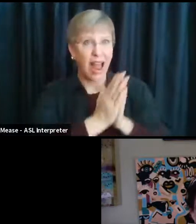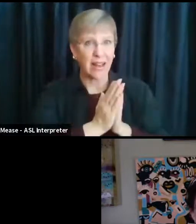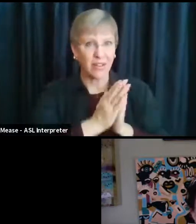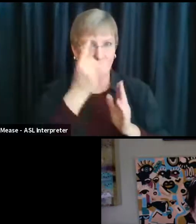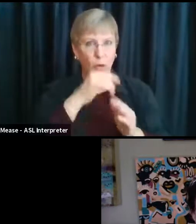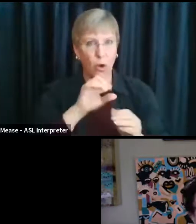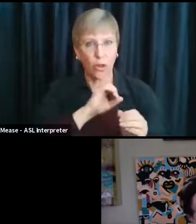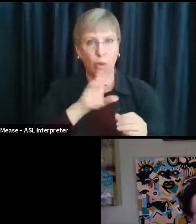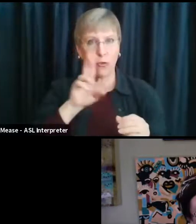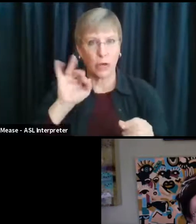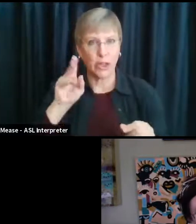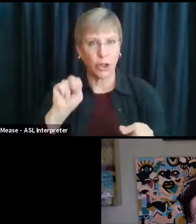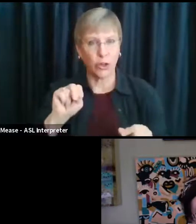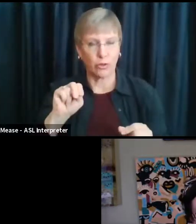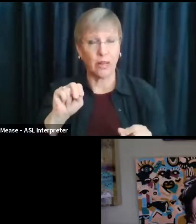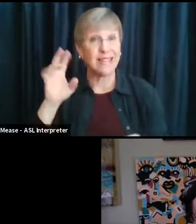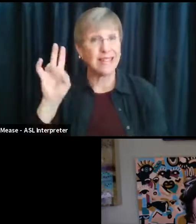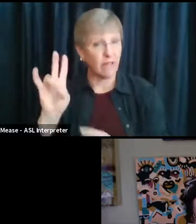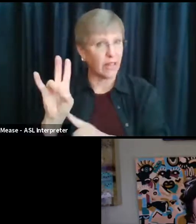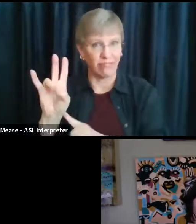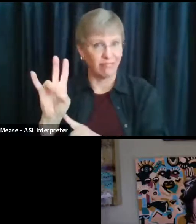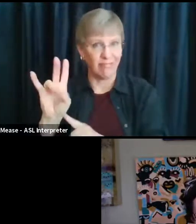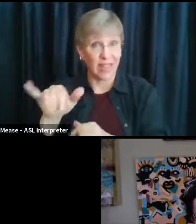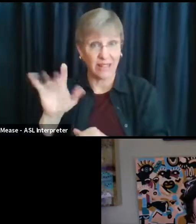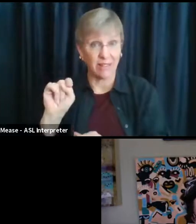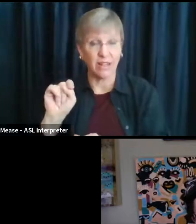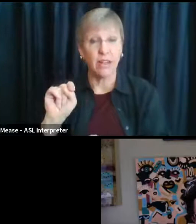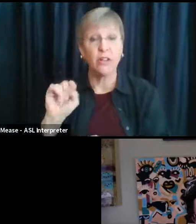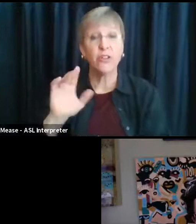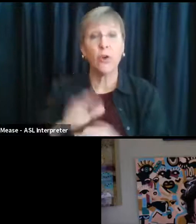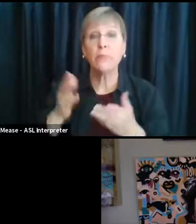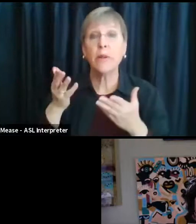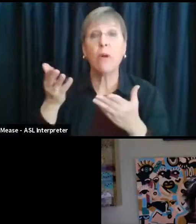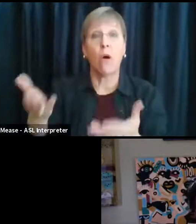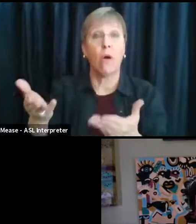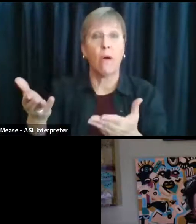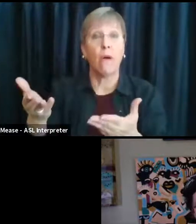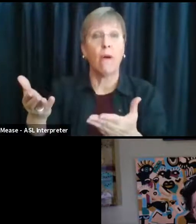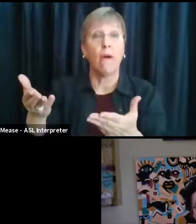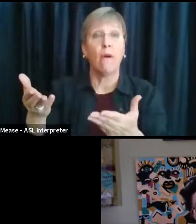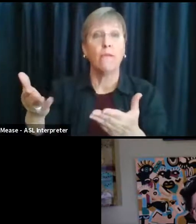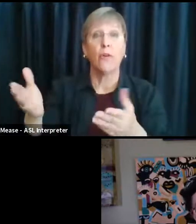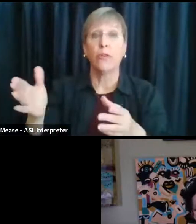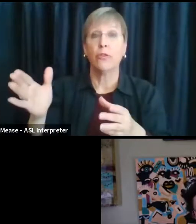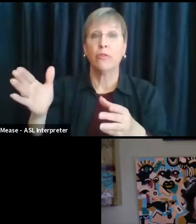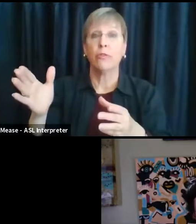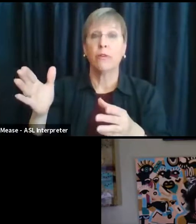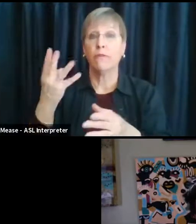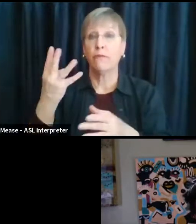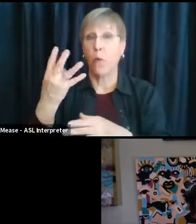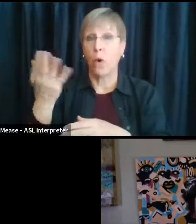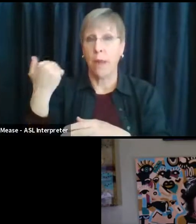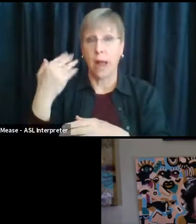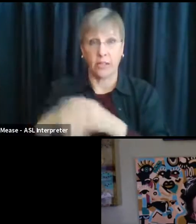objects. Only 7. So it's been on the table for the 4 last years, and